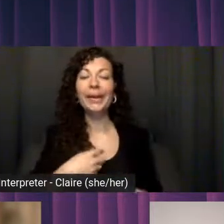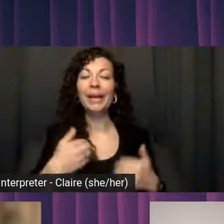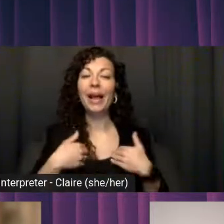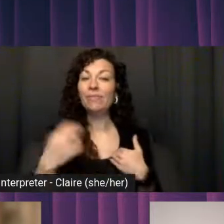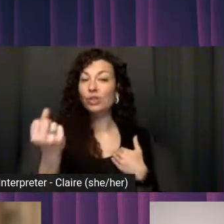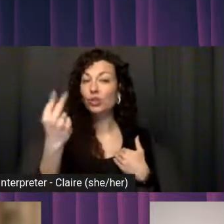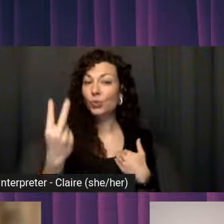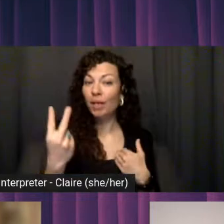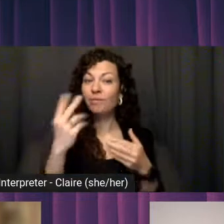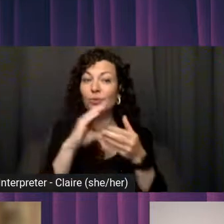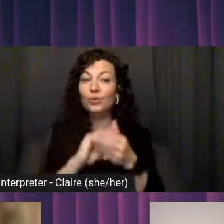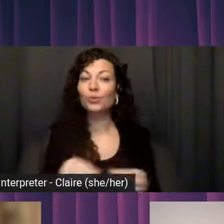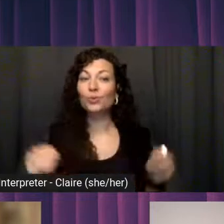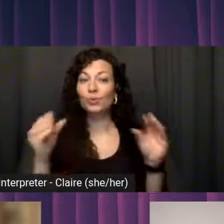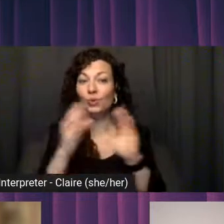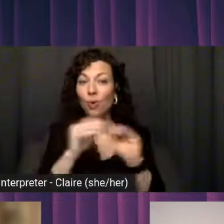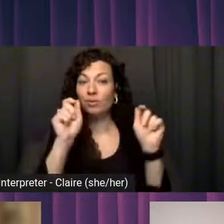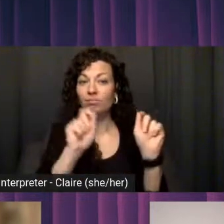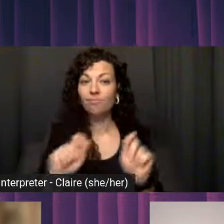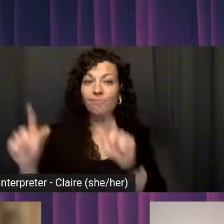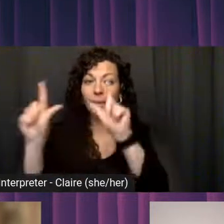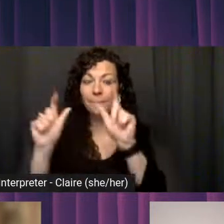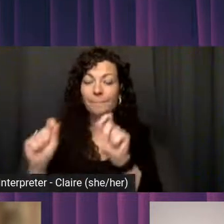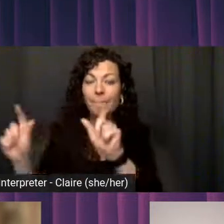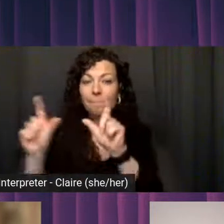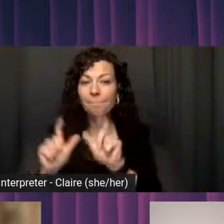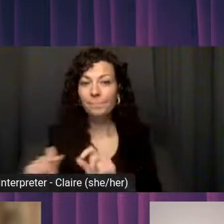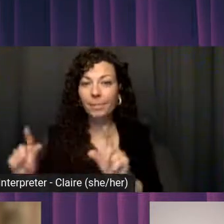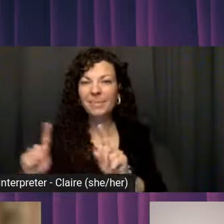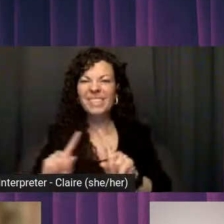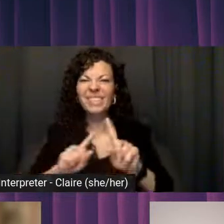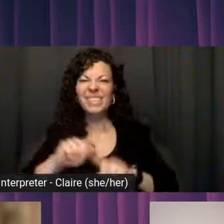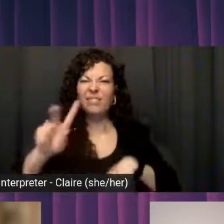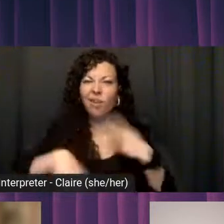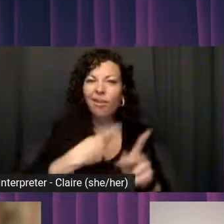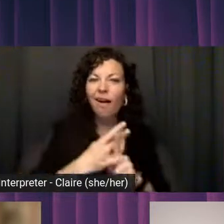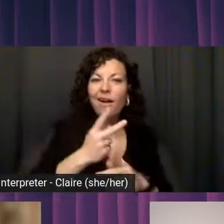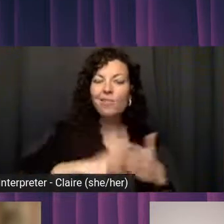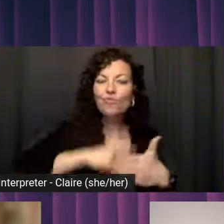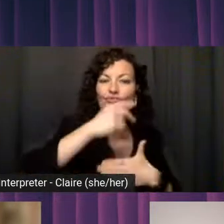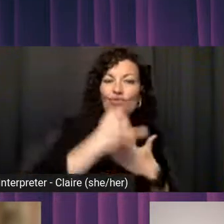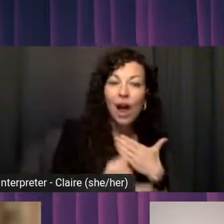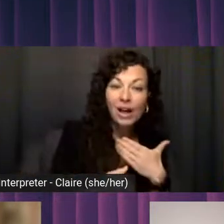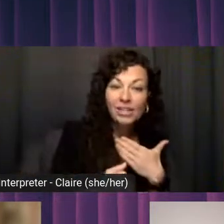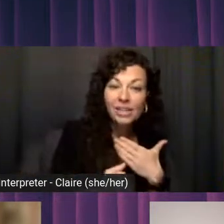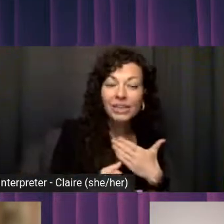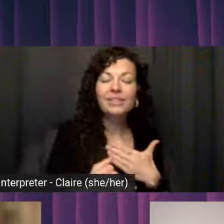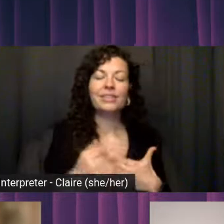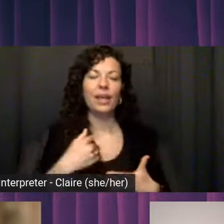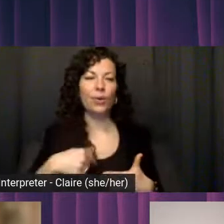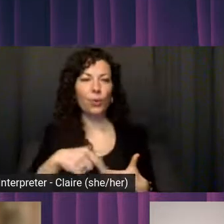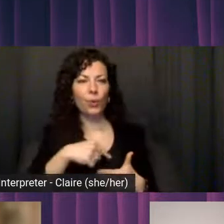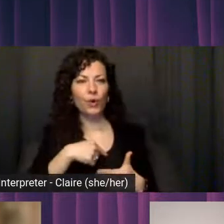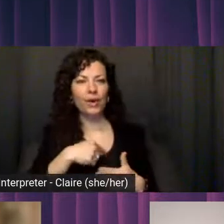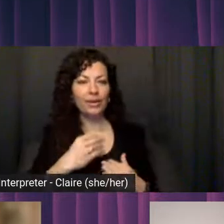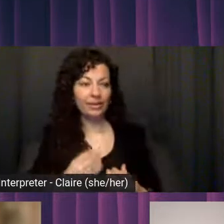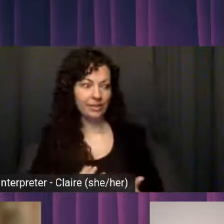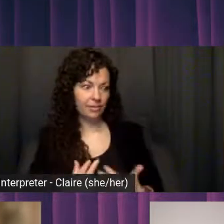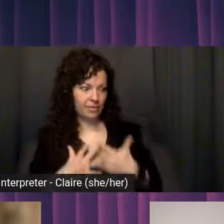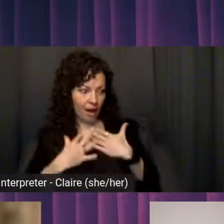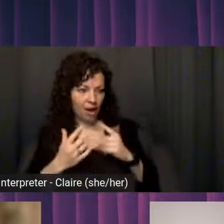our website. It's a whole range of different projects inspired by the people we discovered while